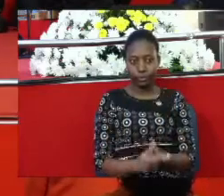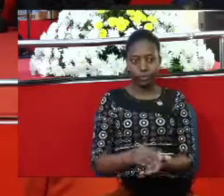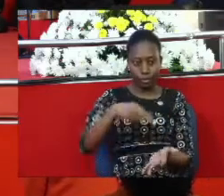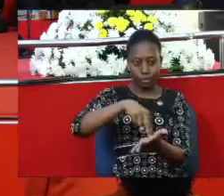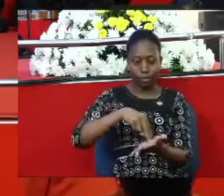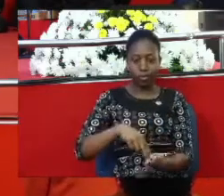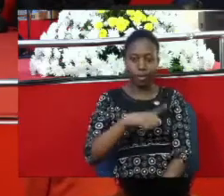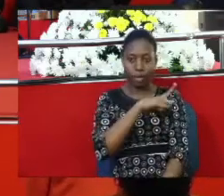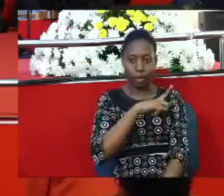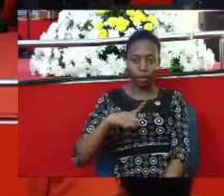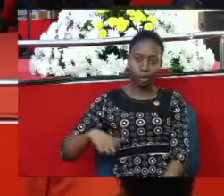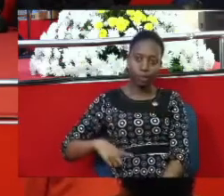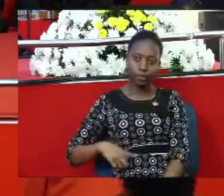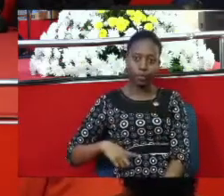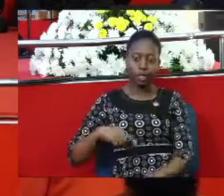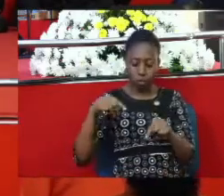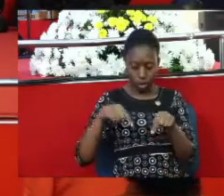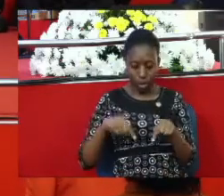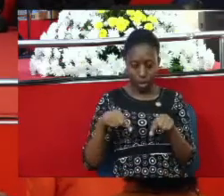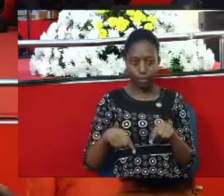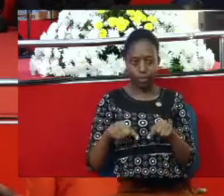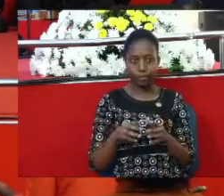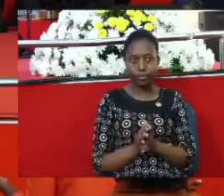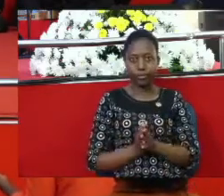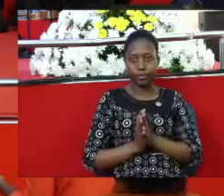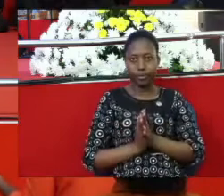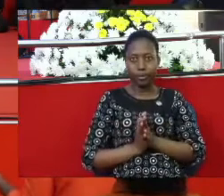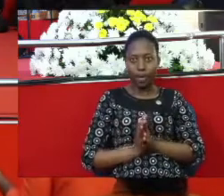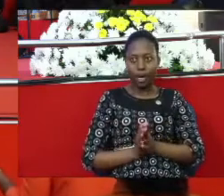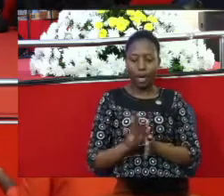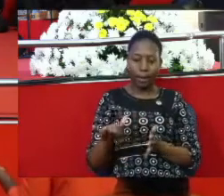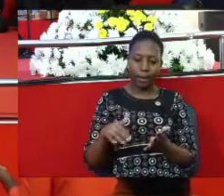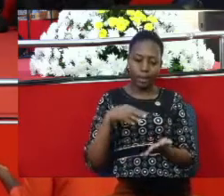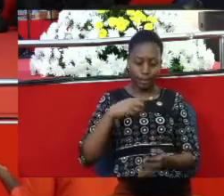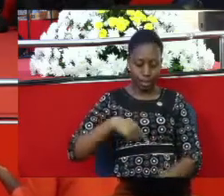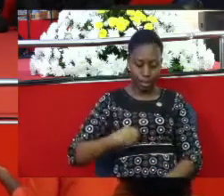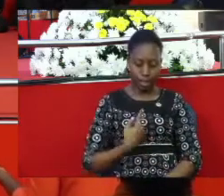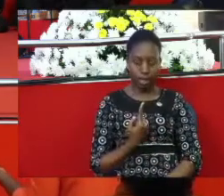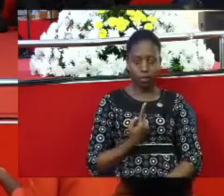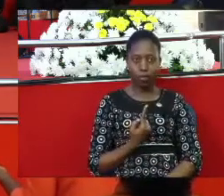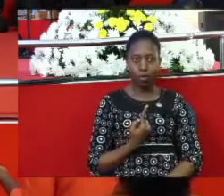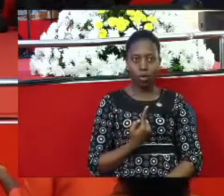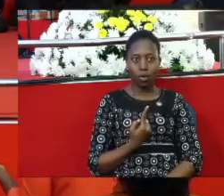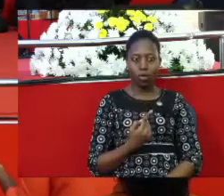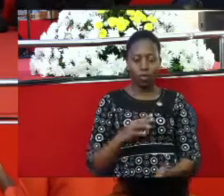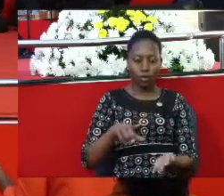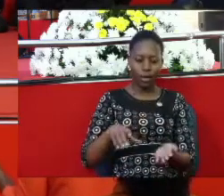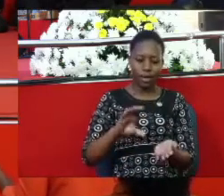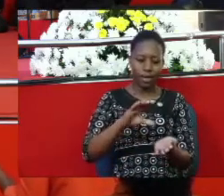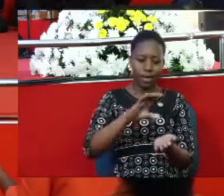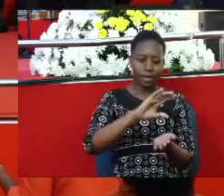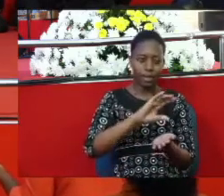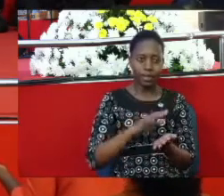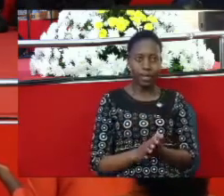Lord, today I position myself for increase,